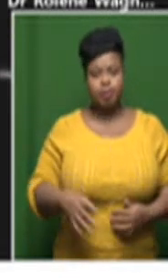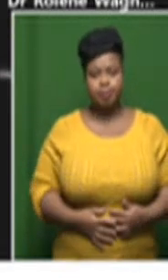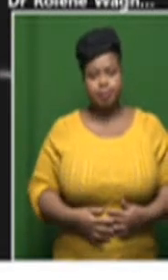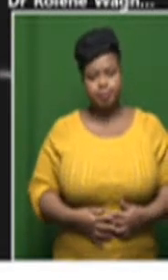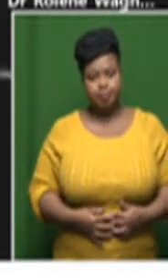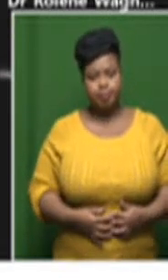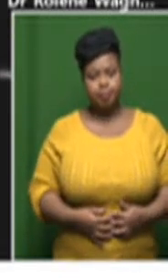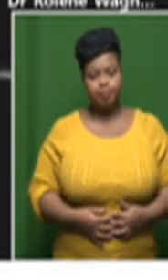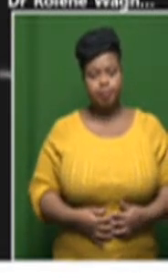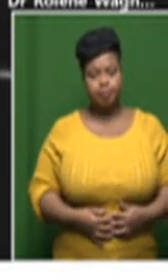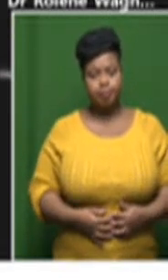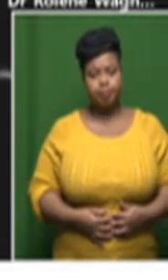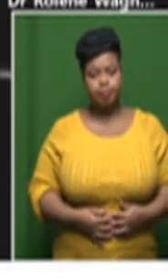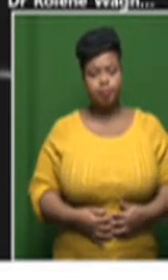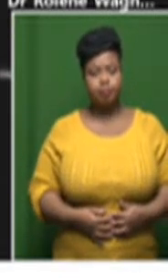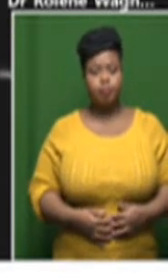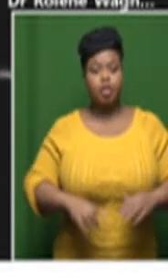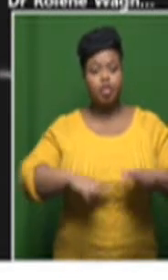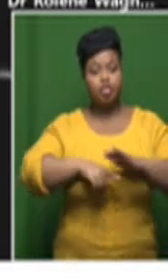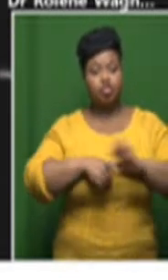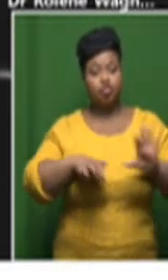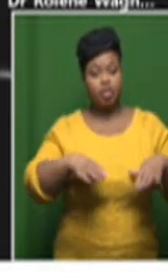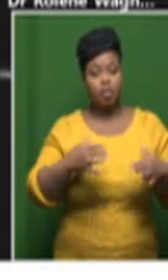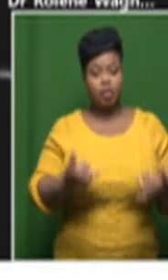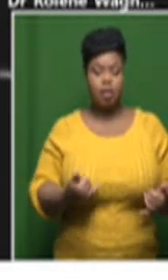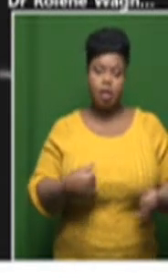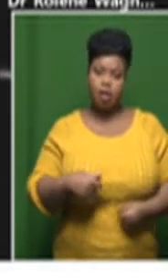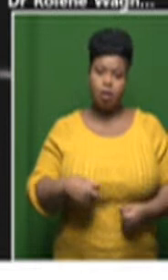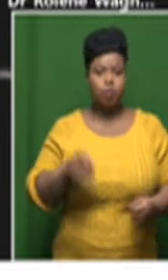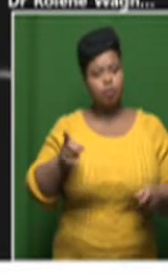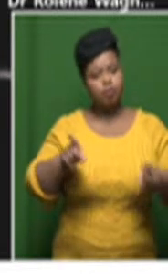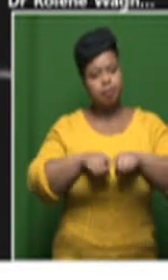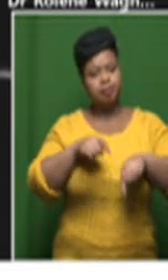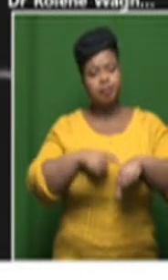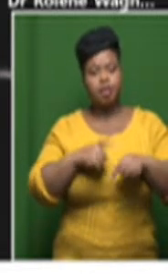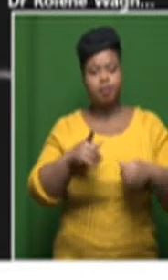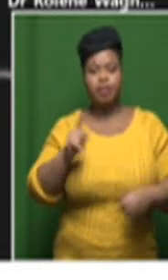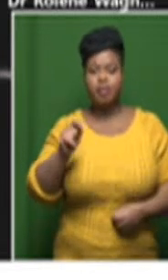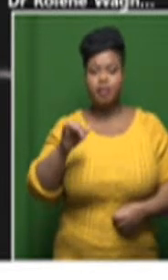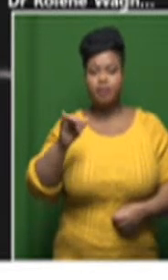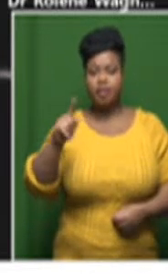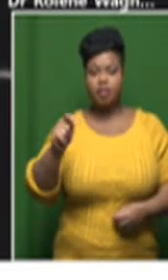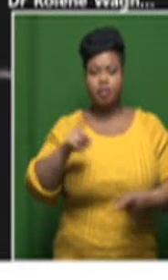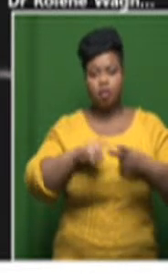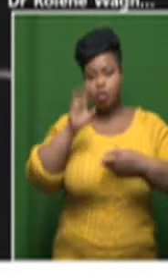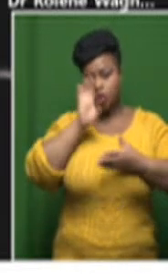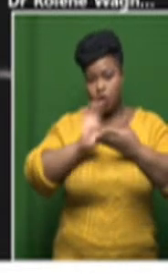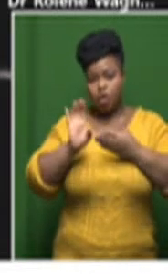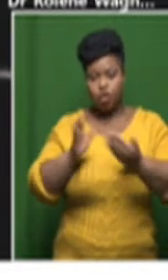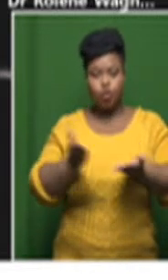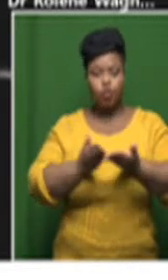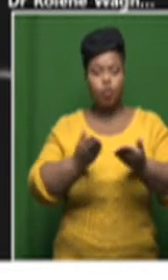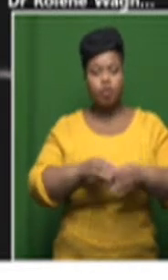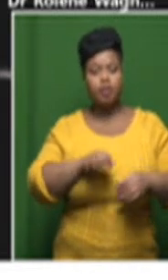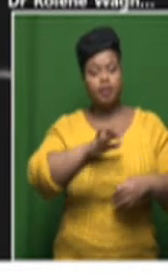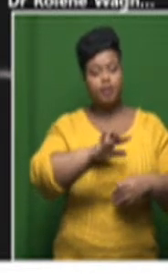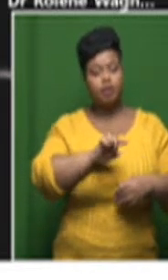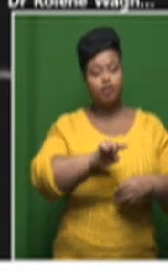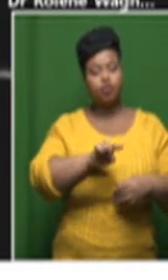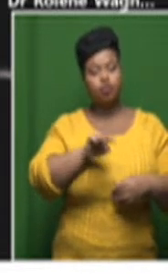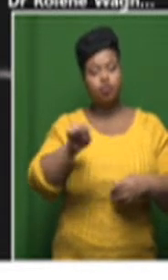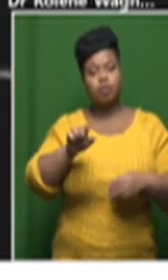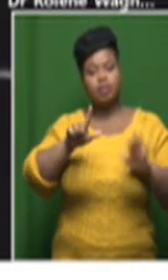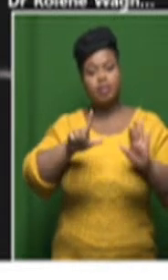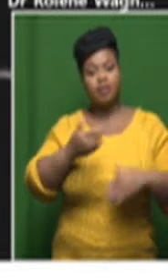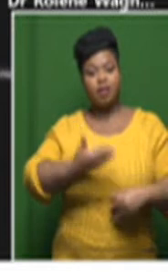sites. Our districts are currently also doing outreach to TVET colleges and schools that are within 5 to 7.5